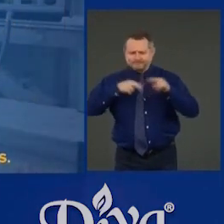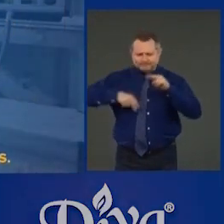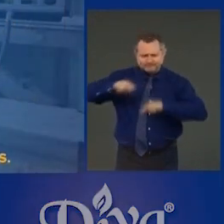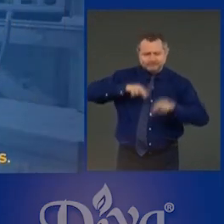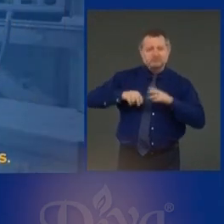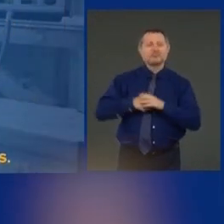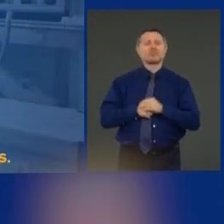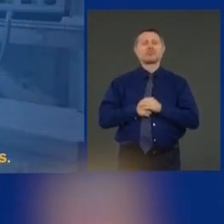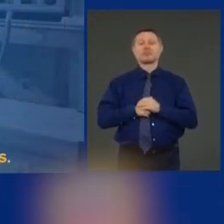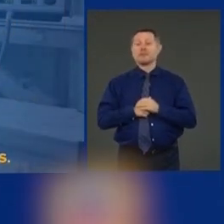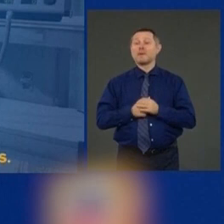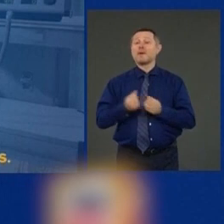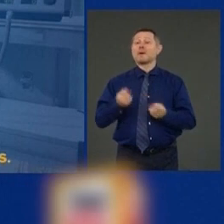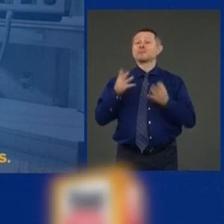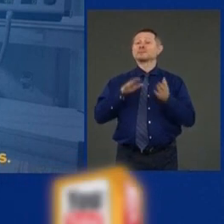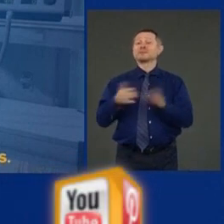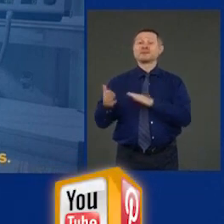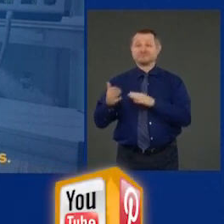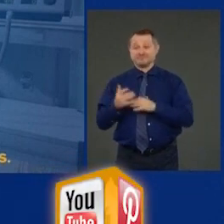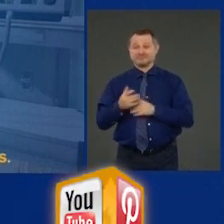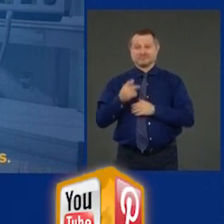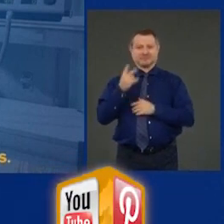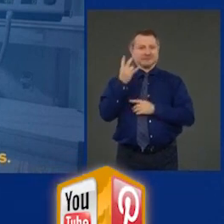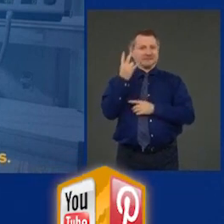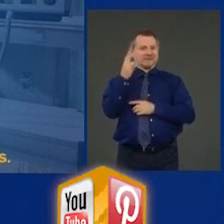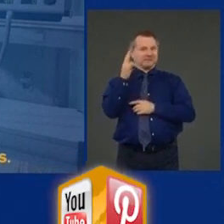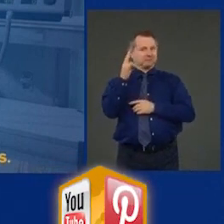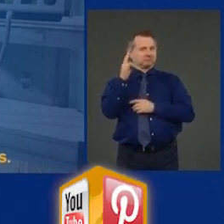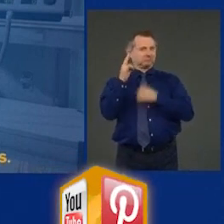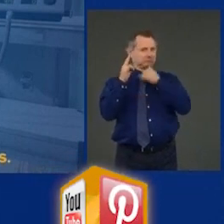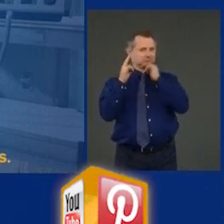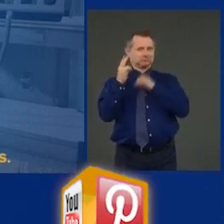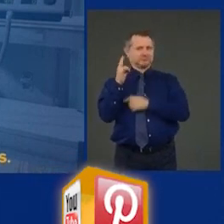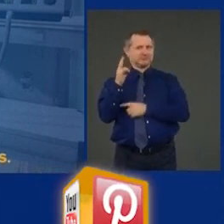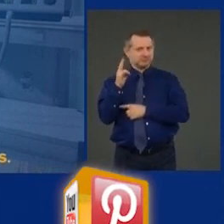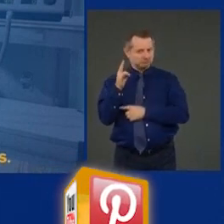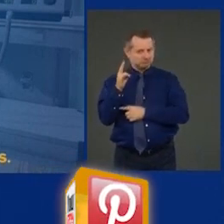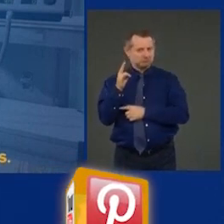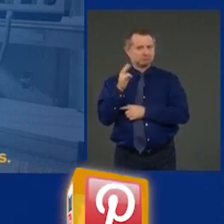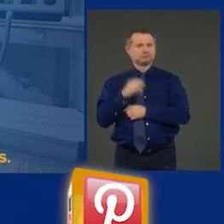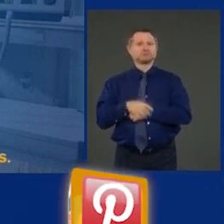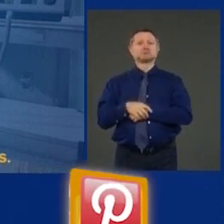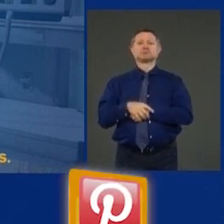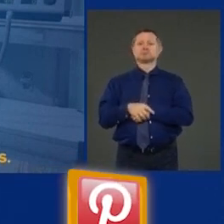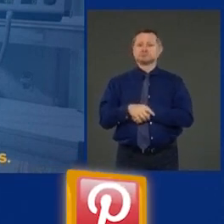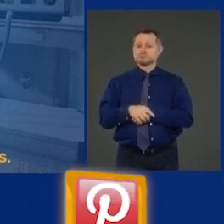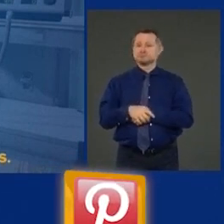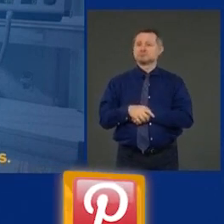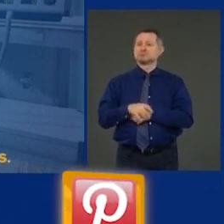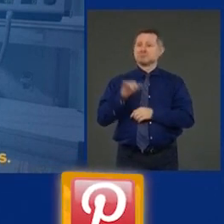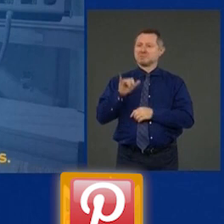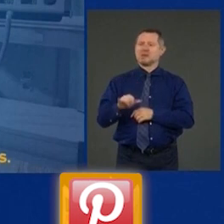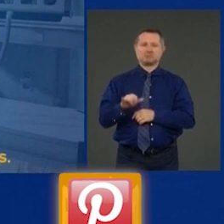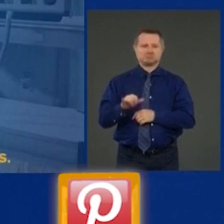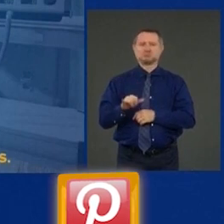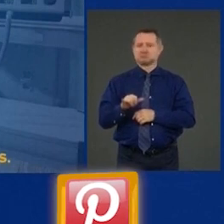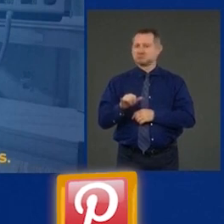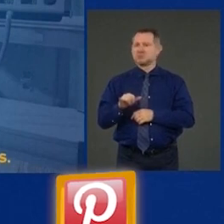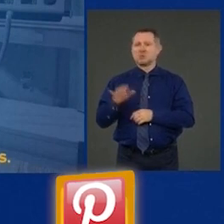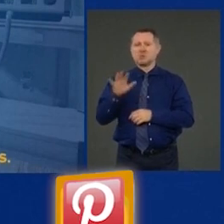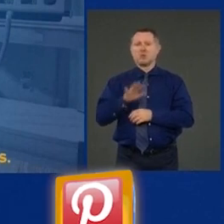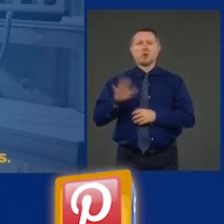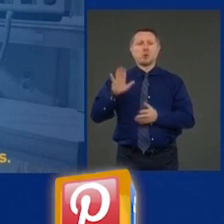deaths is 17 today. This is right about where the